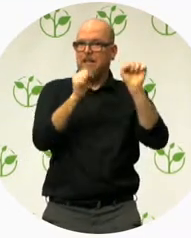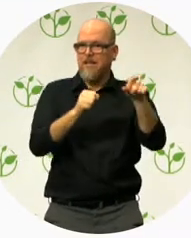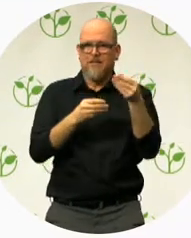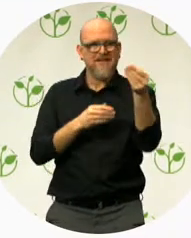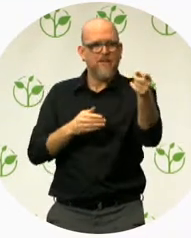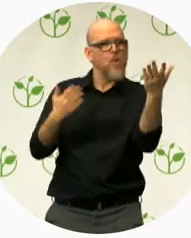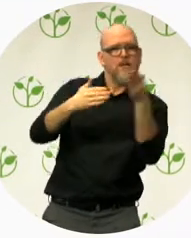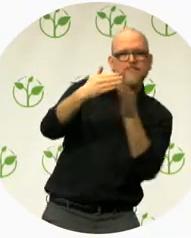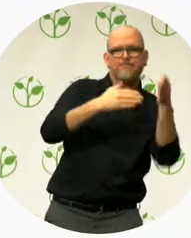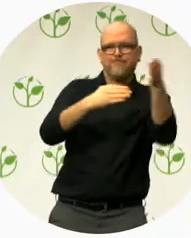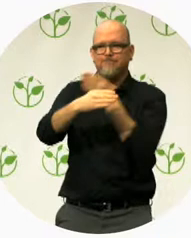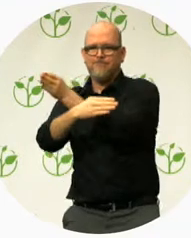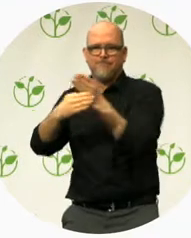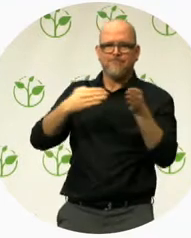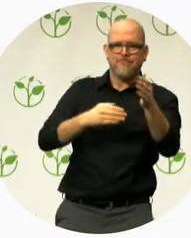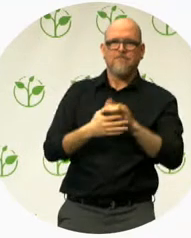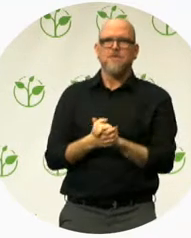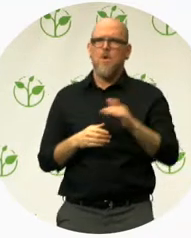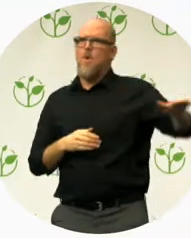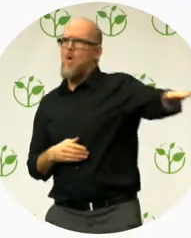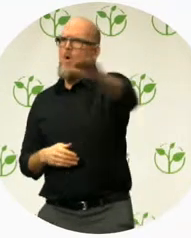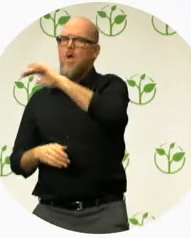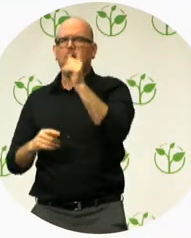in a disadvantaged group.